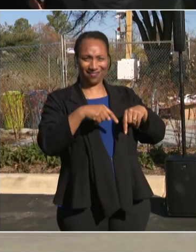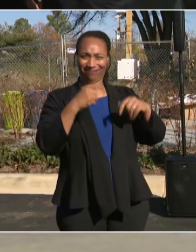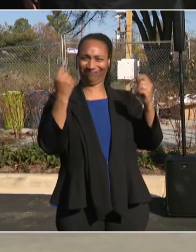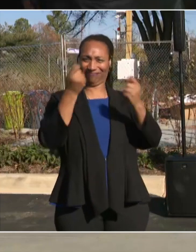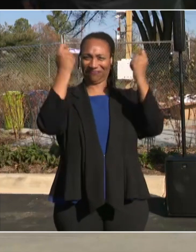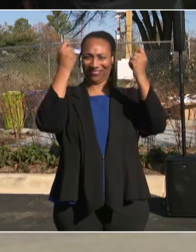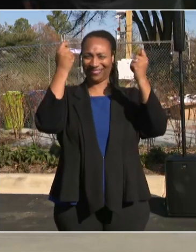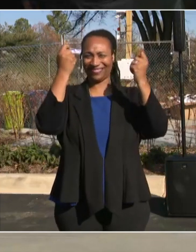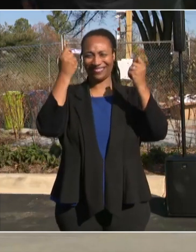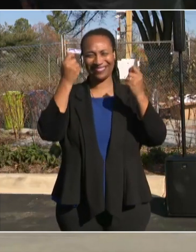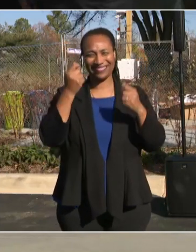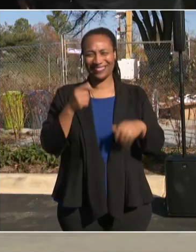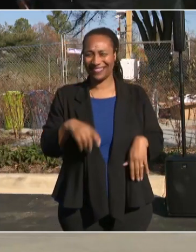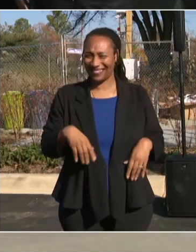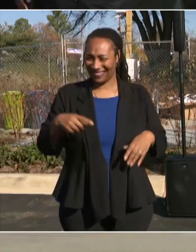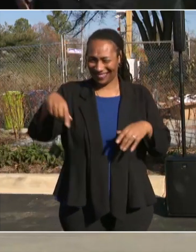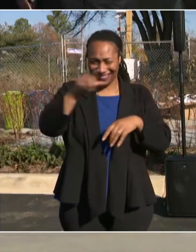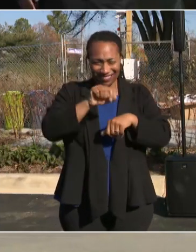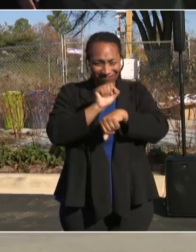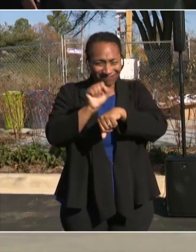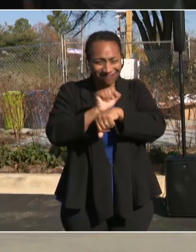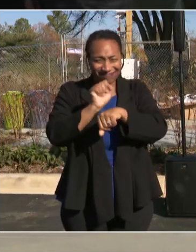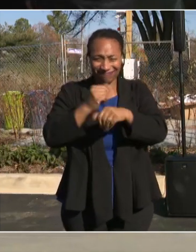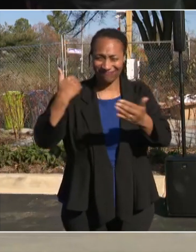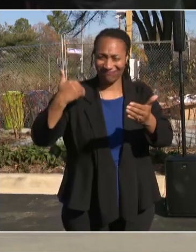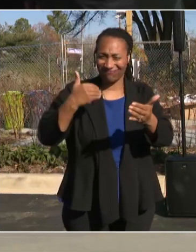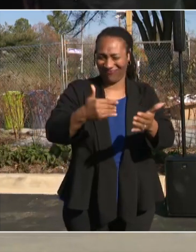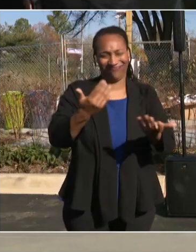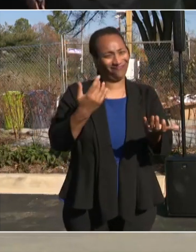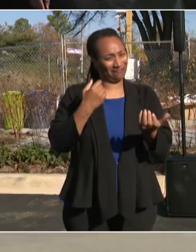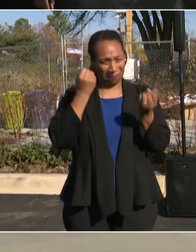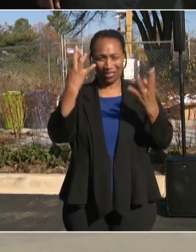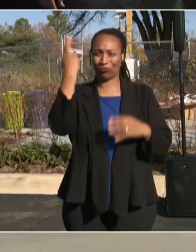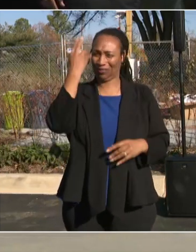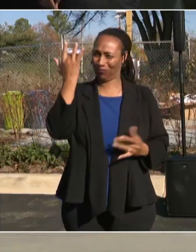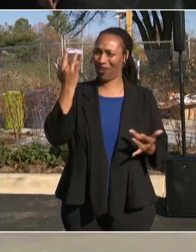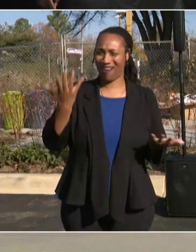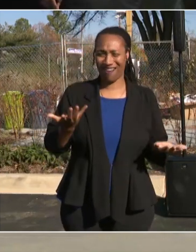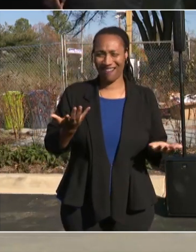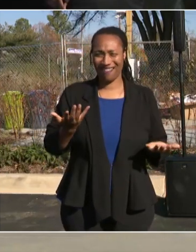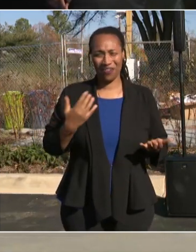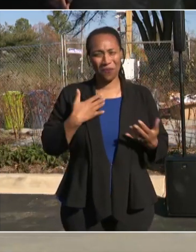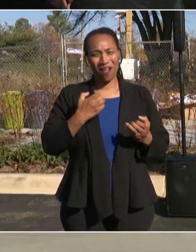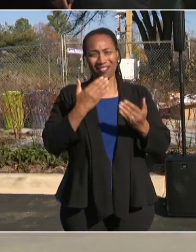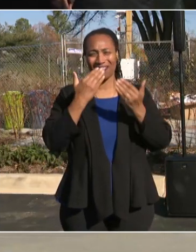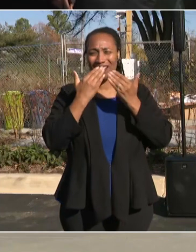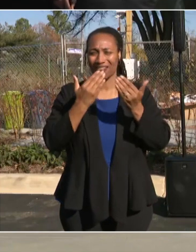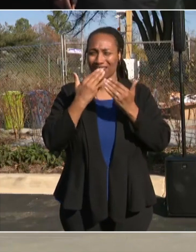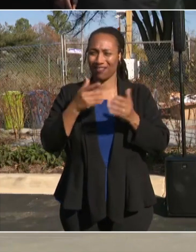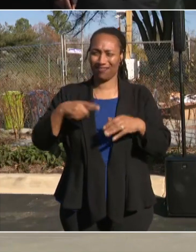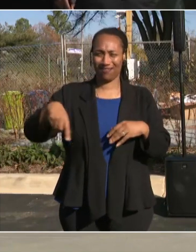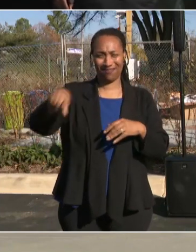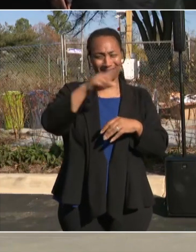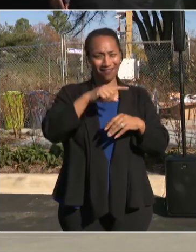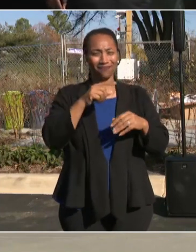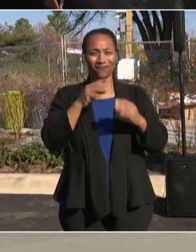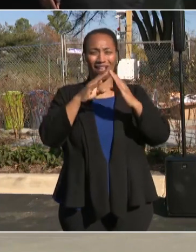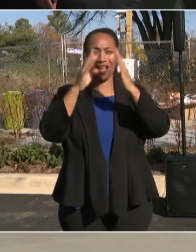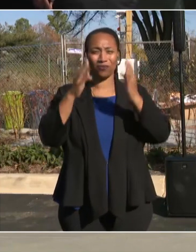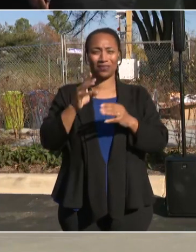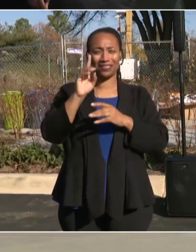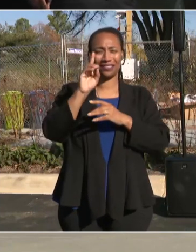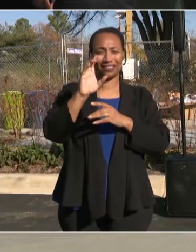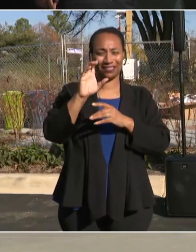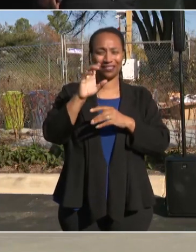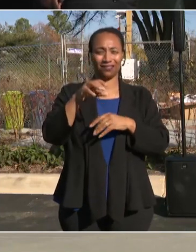lot of reasons to be thankful for our partners at the D.C. Housing Authority. Let's acknowledge Keith Pettigrew, the